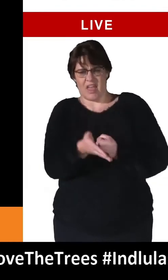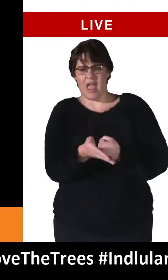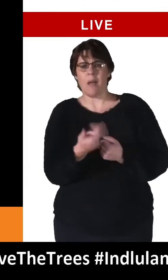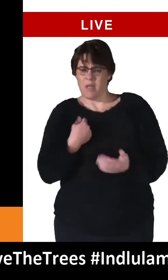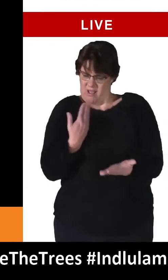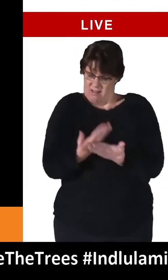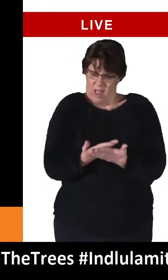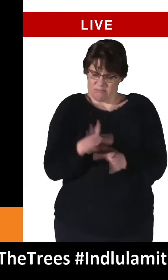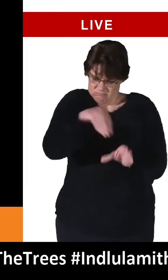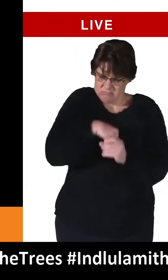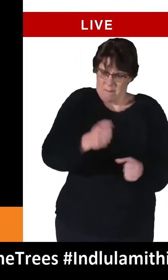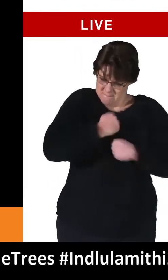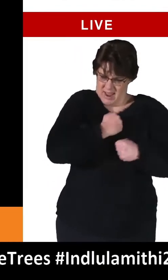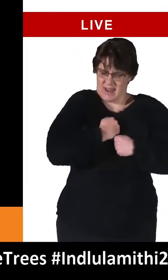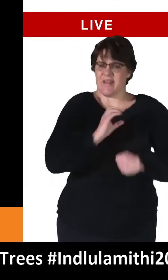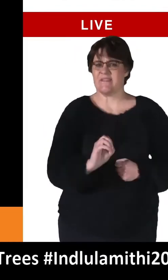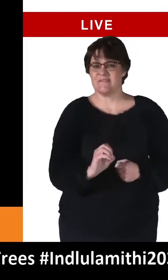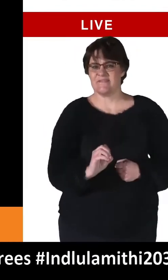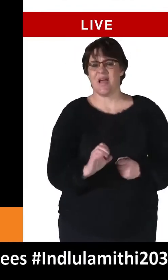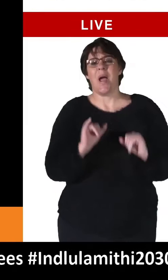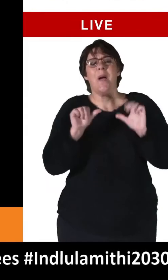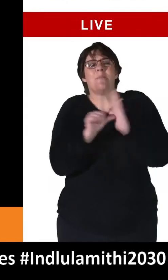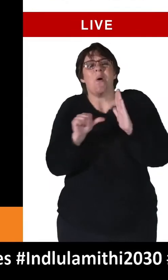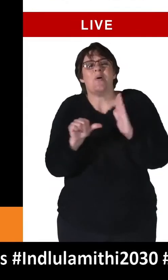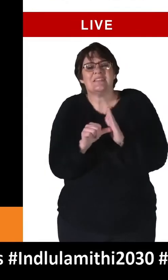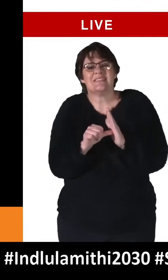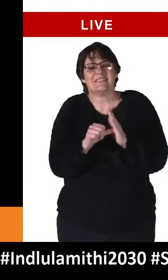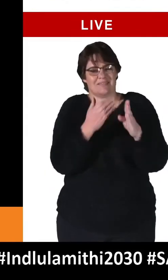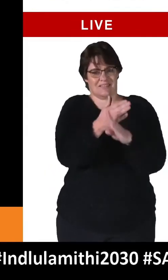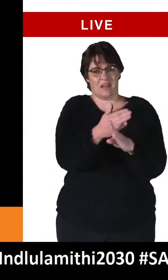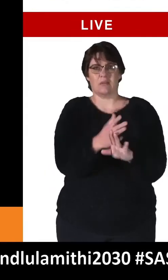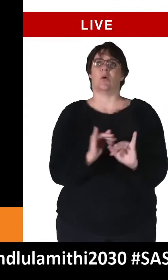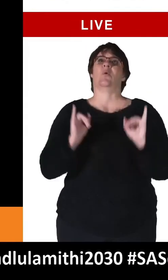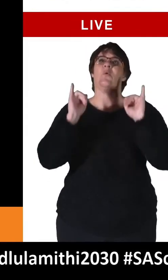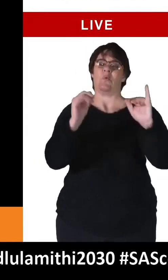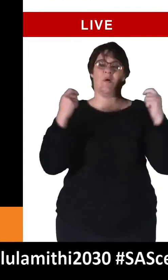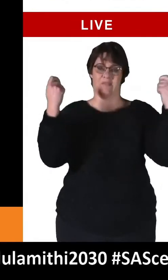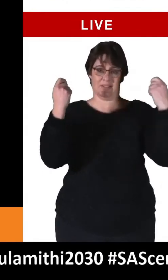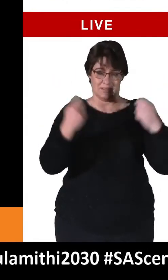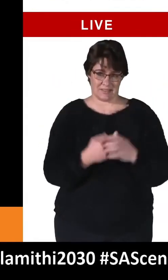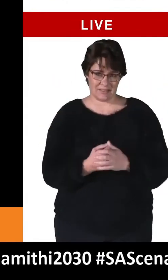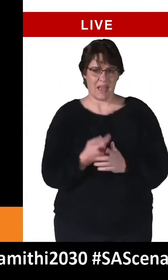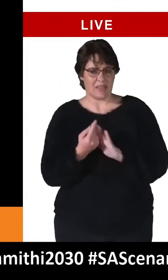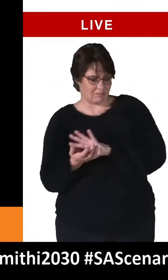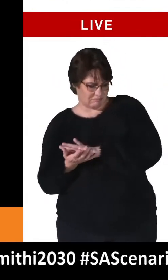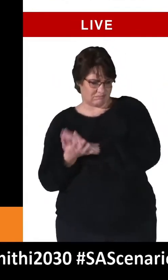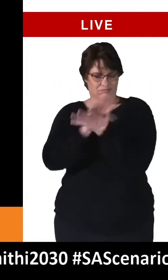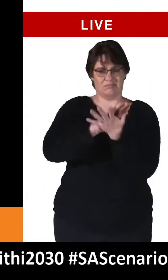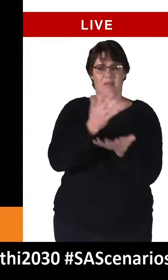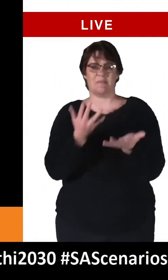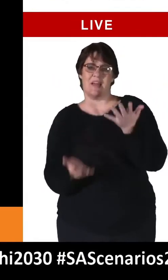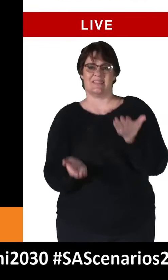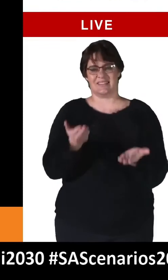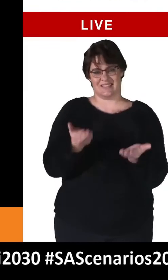to it. Critical junctures are major events that disrupt the